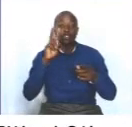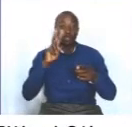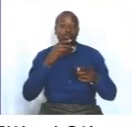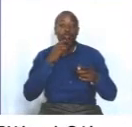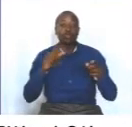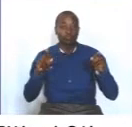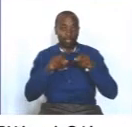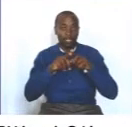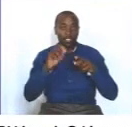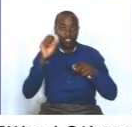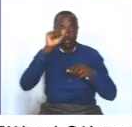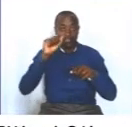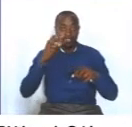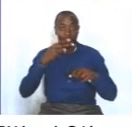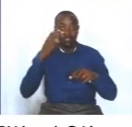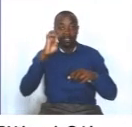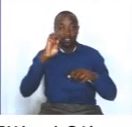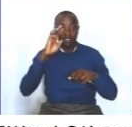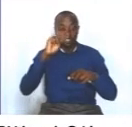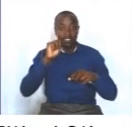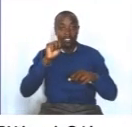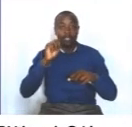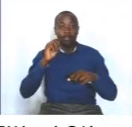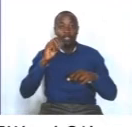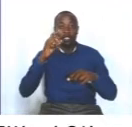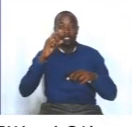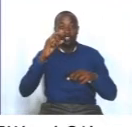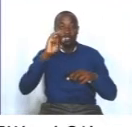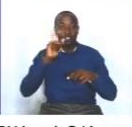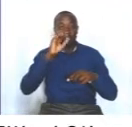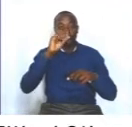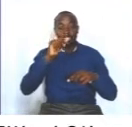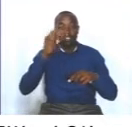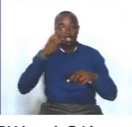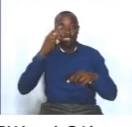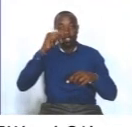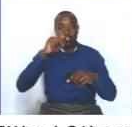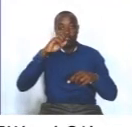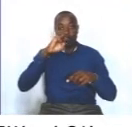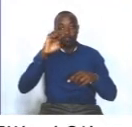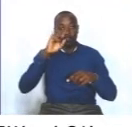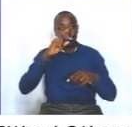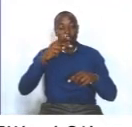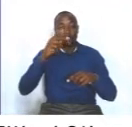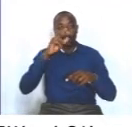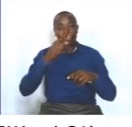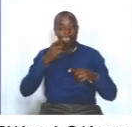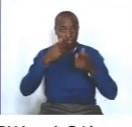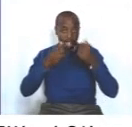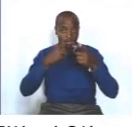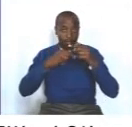Japheth took a garment and laid it across their shoulders. Then they walked in backward